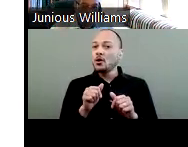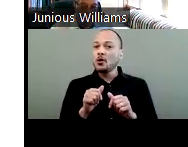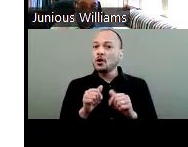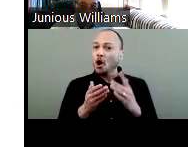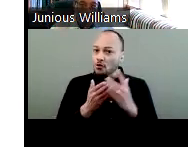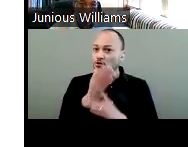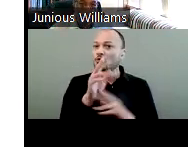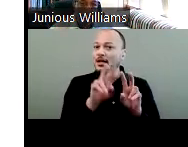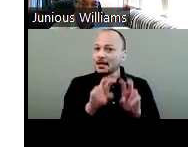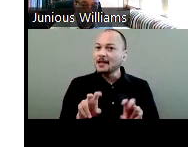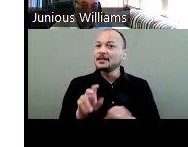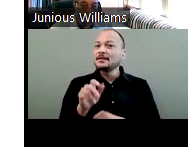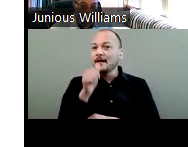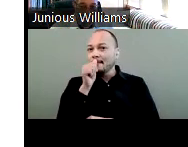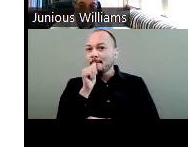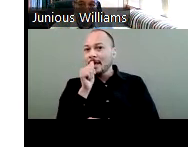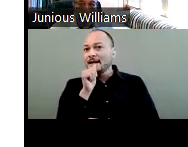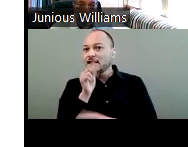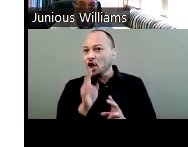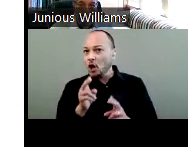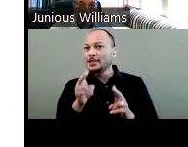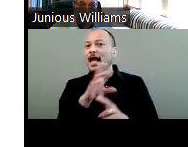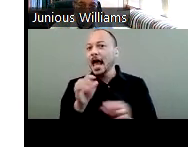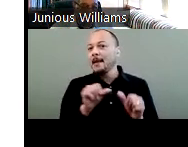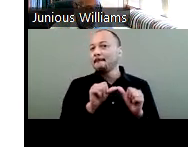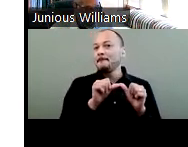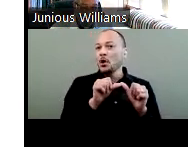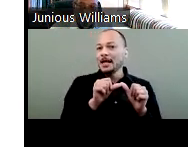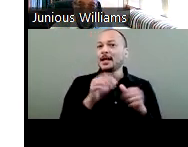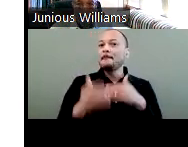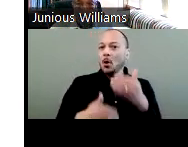patient urgency and maintaining momentum. Next slide.